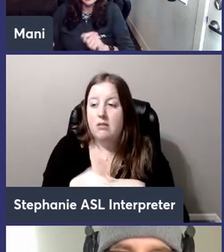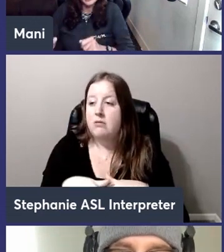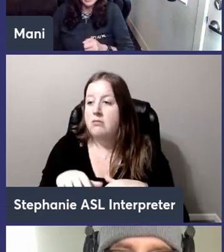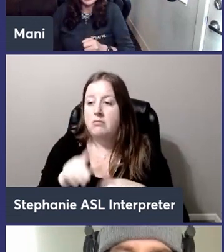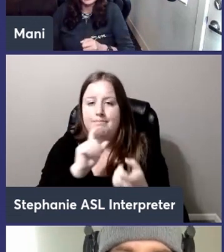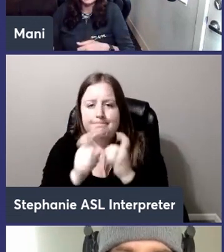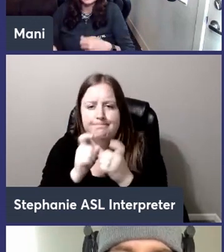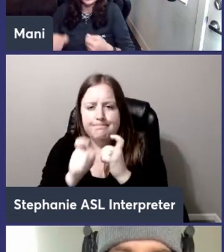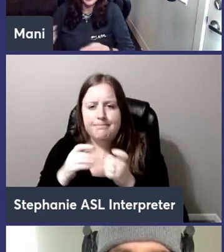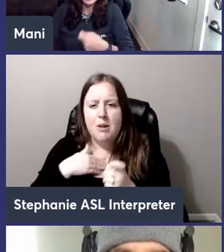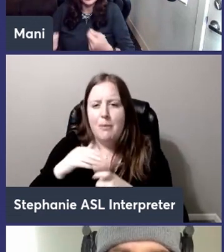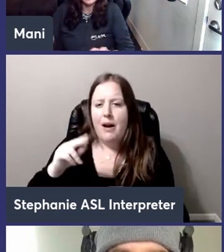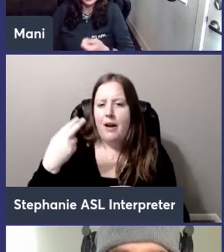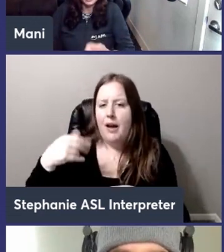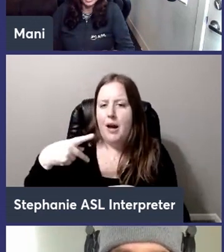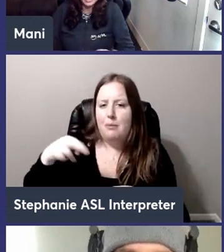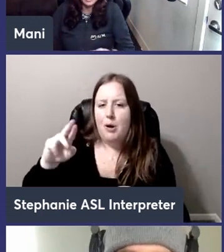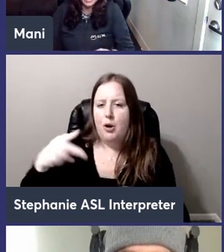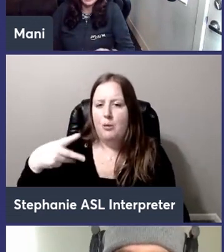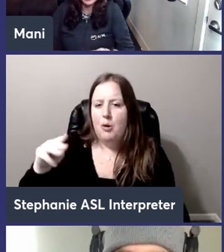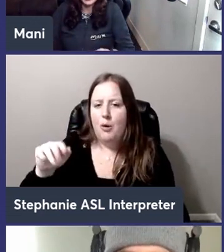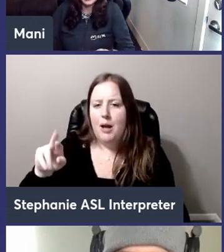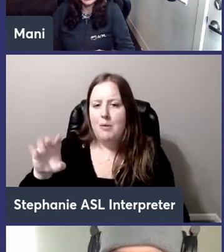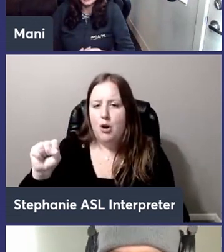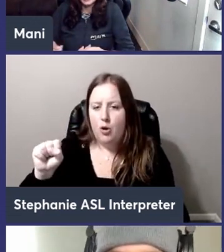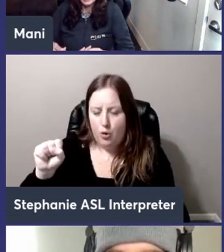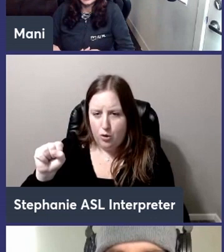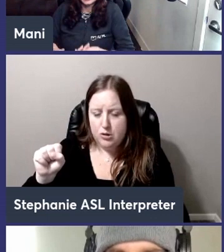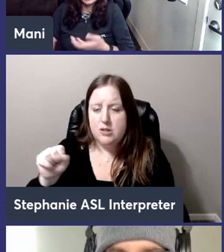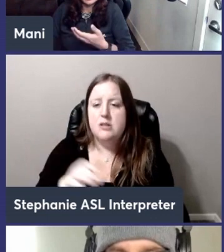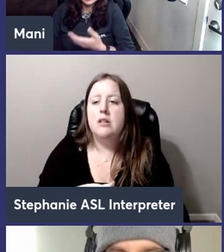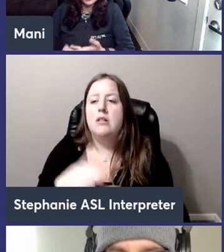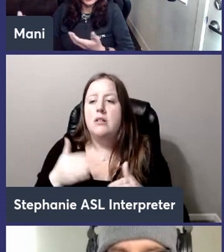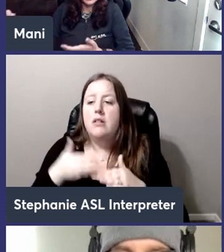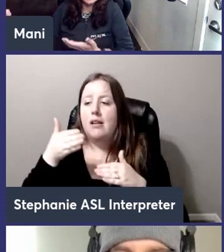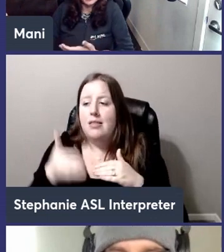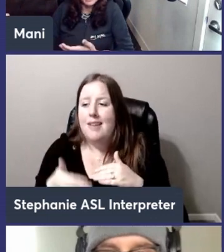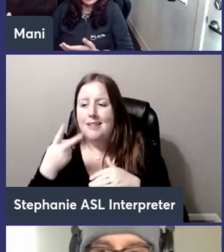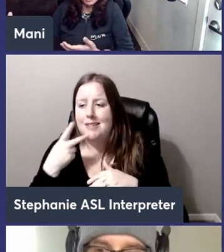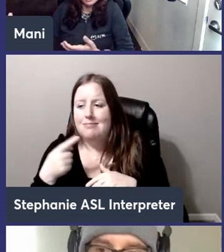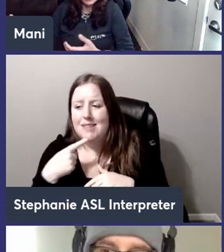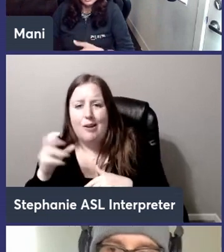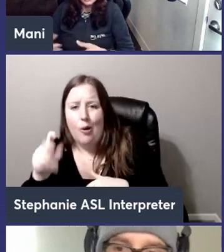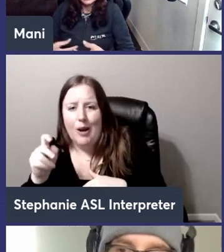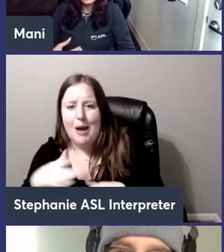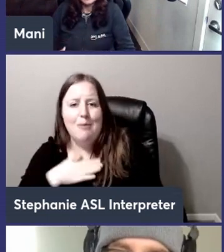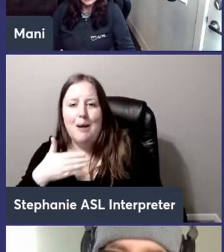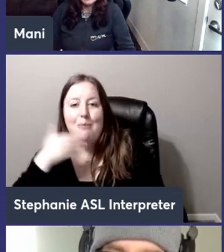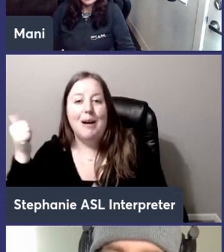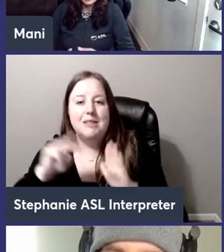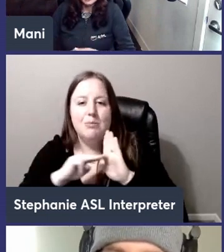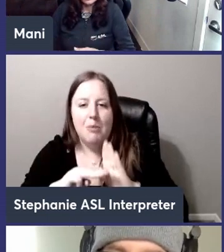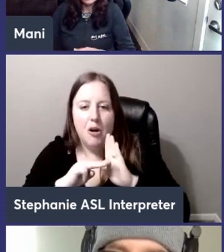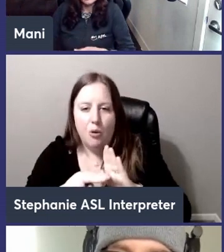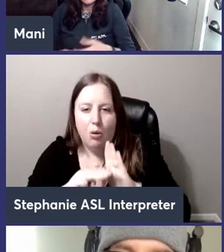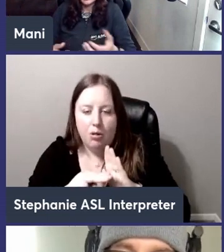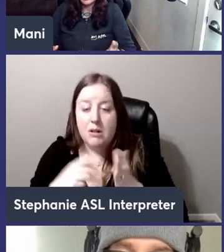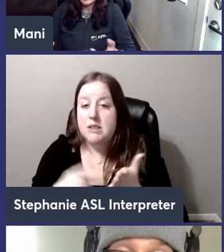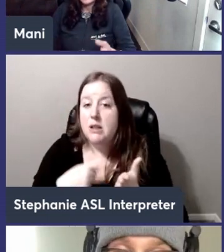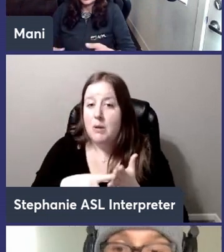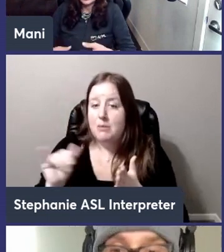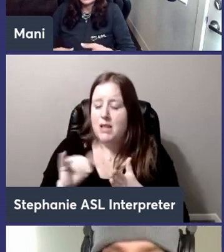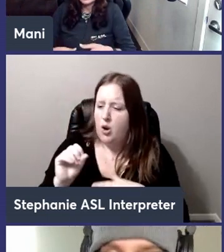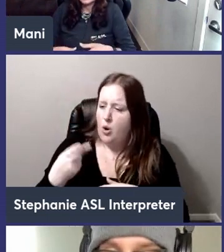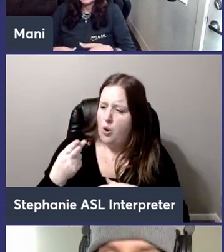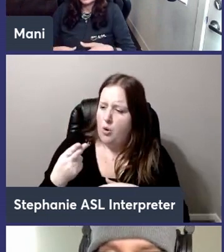my hyperparameters or try with different hyperparameters and then say, okay, this is my best model. And sometimes it's like, oh, maybe I